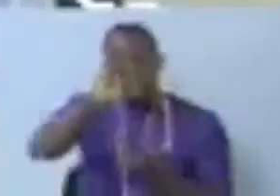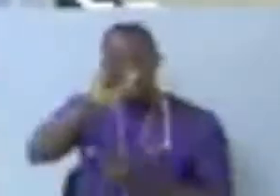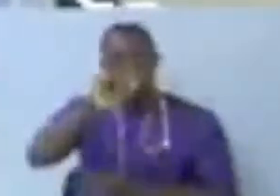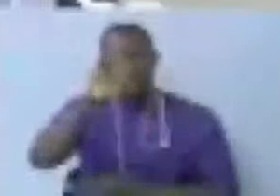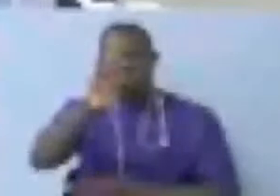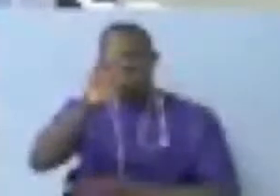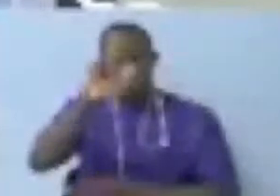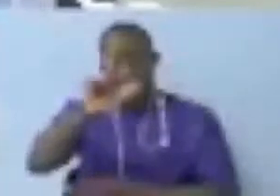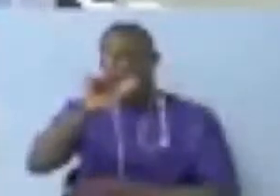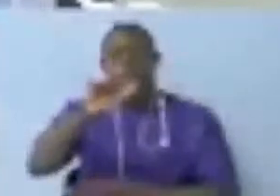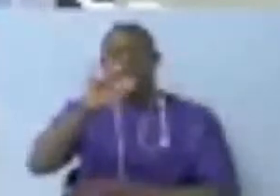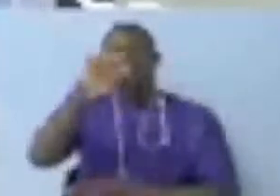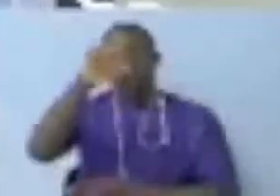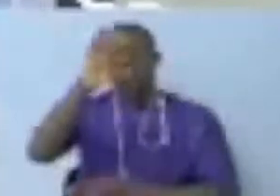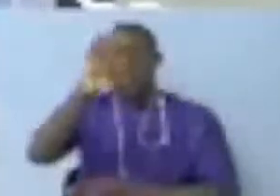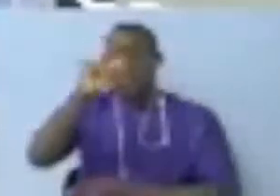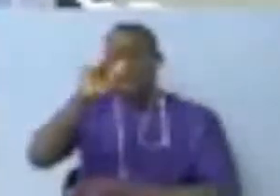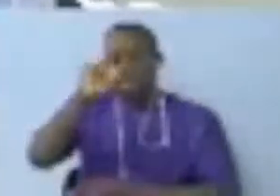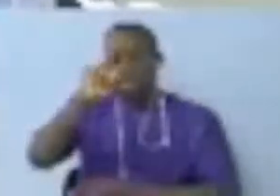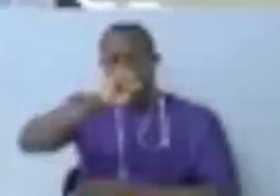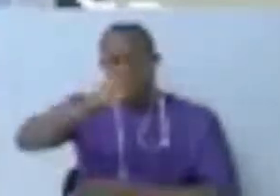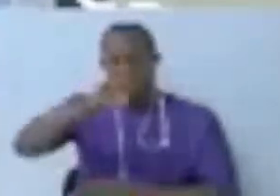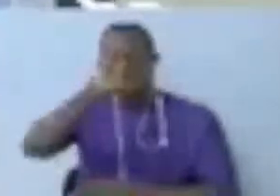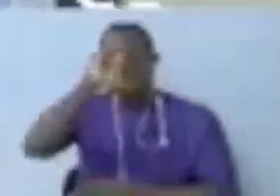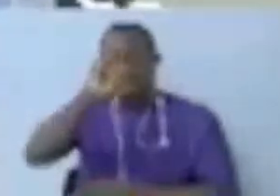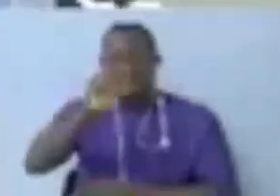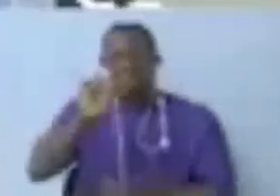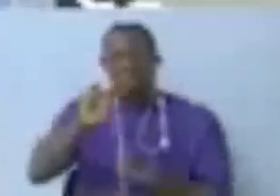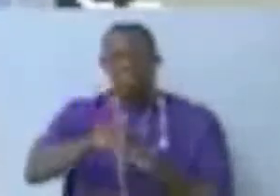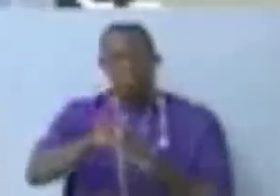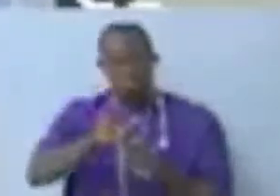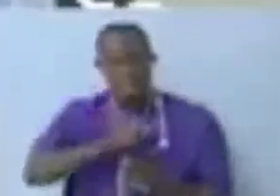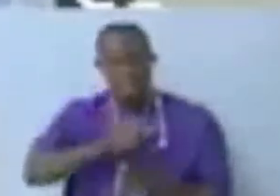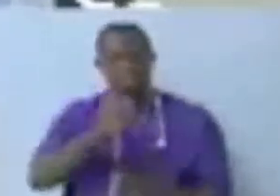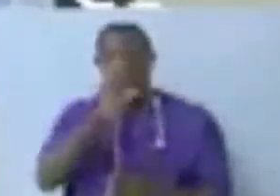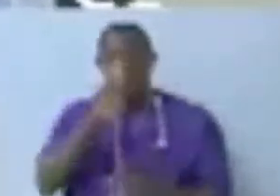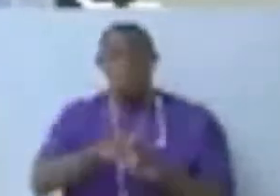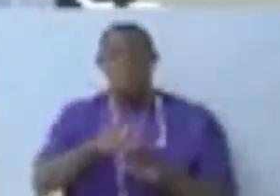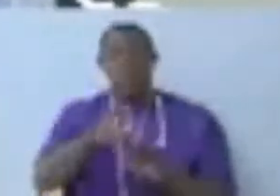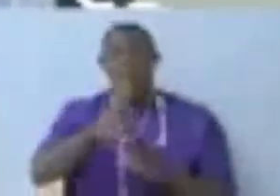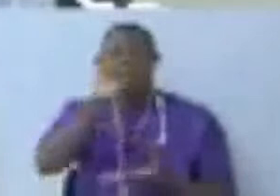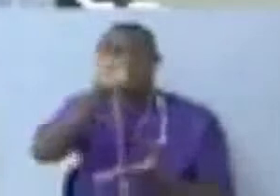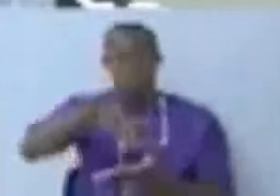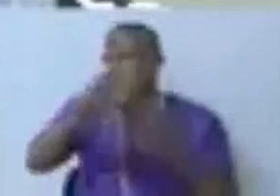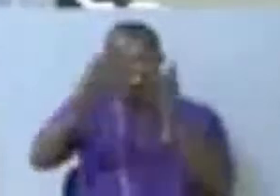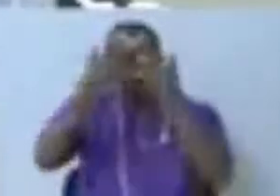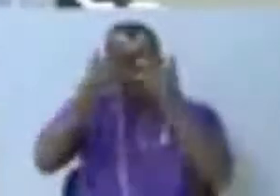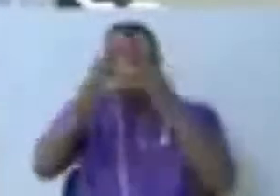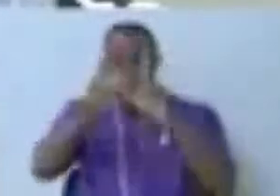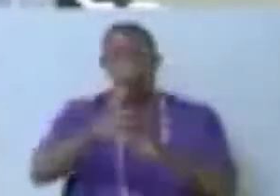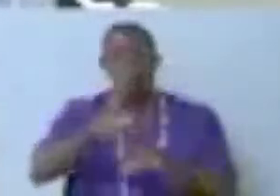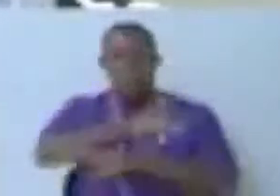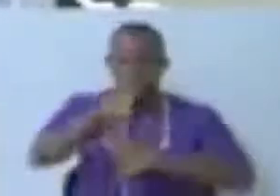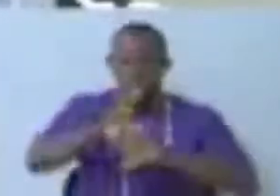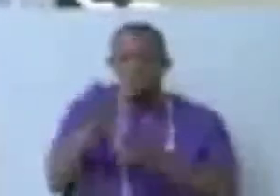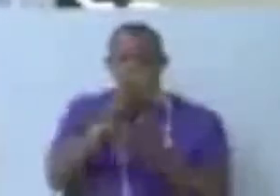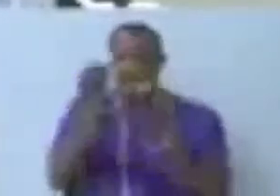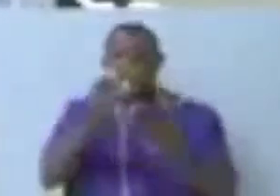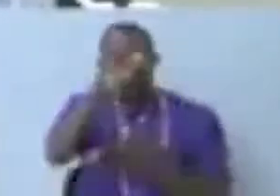is the place where the people who violate the laws are being kept. Before we went there, we